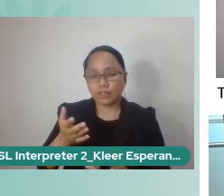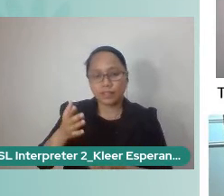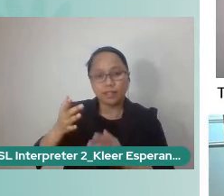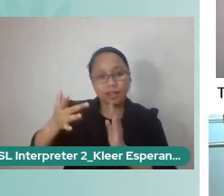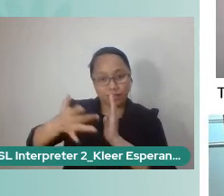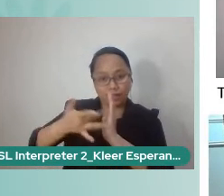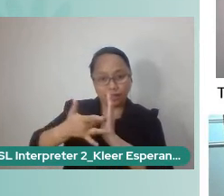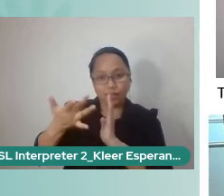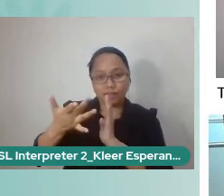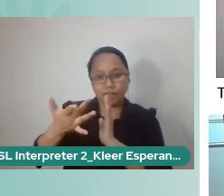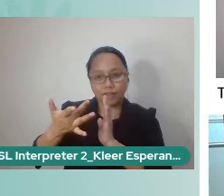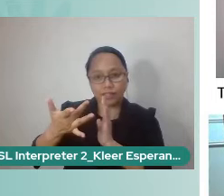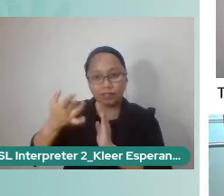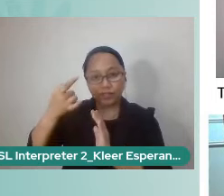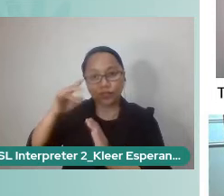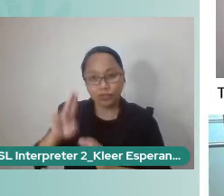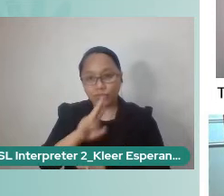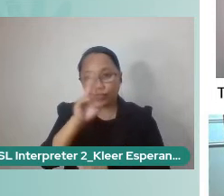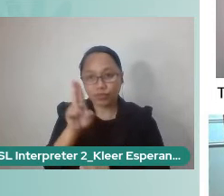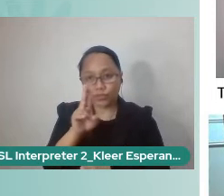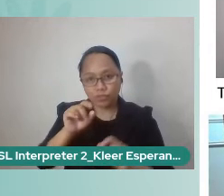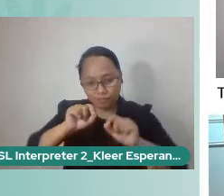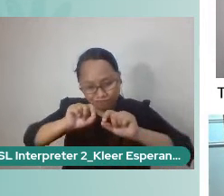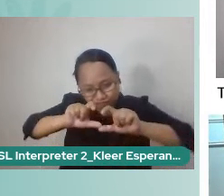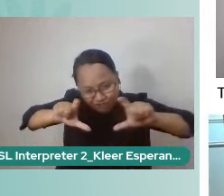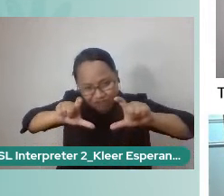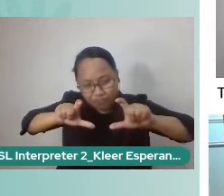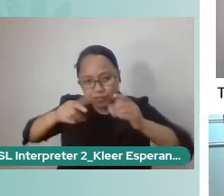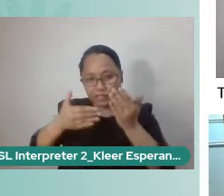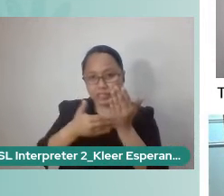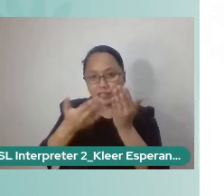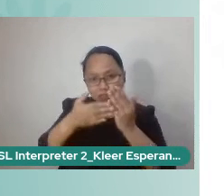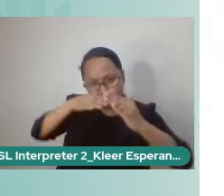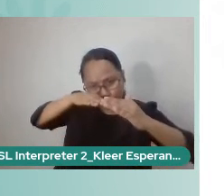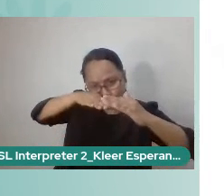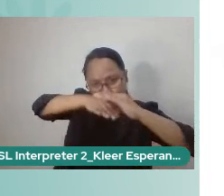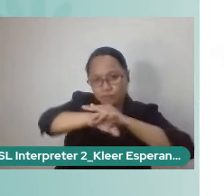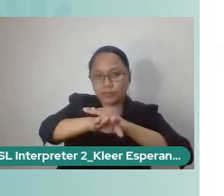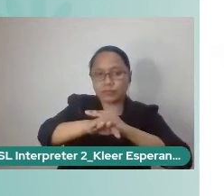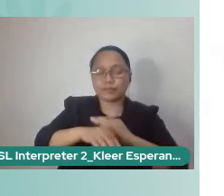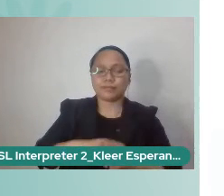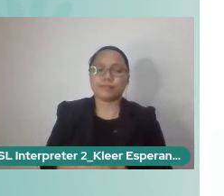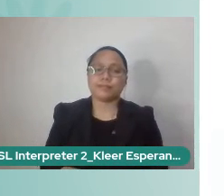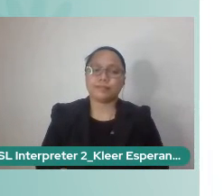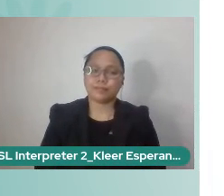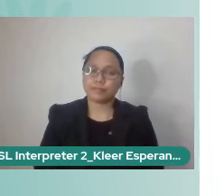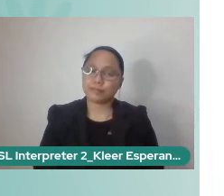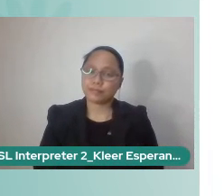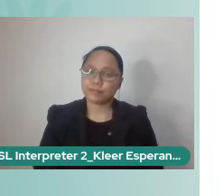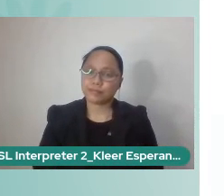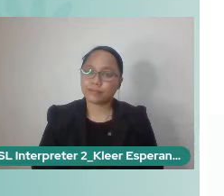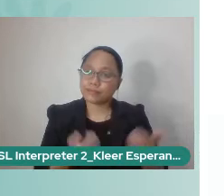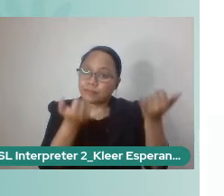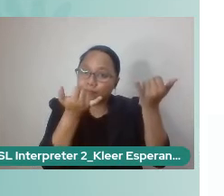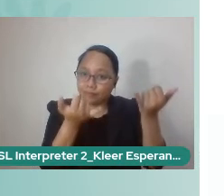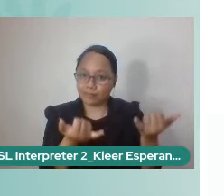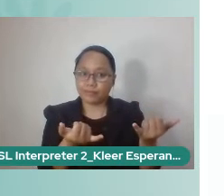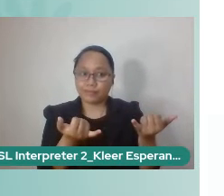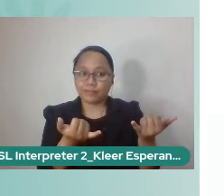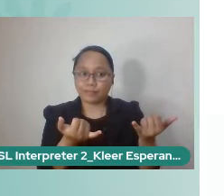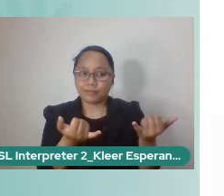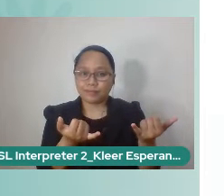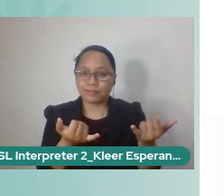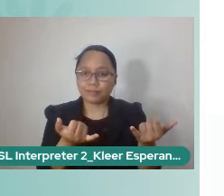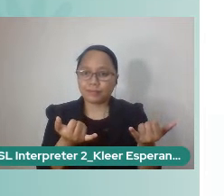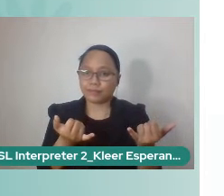which makes easy to bring the treatment more closer to the women. So